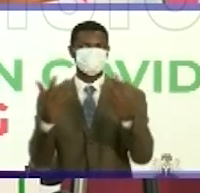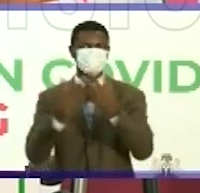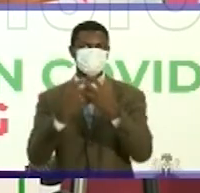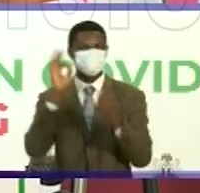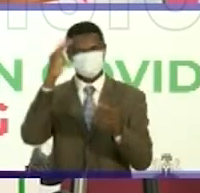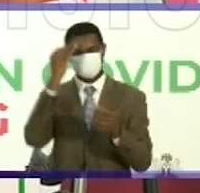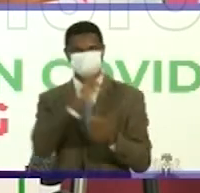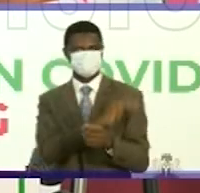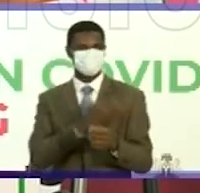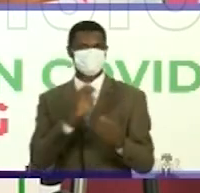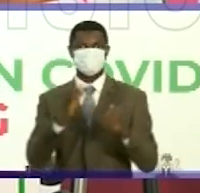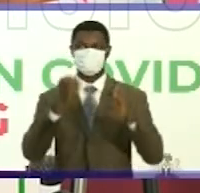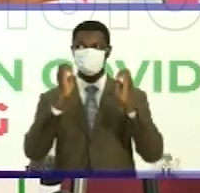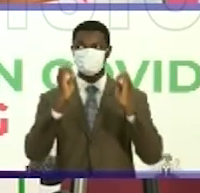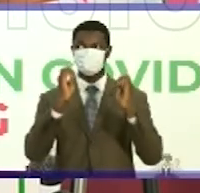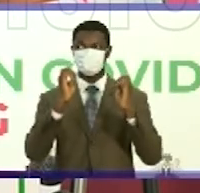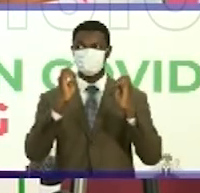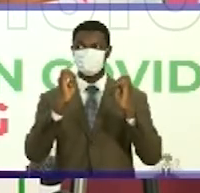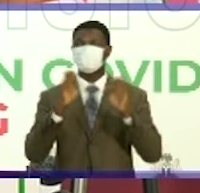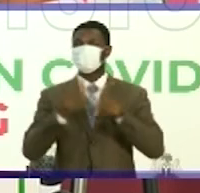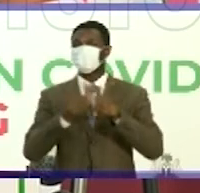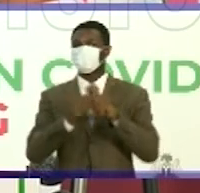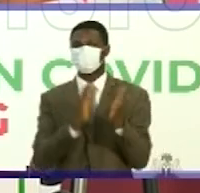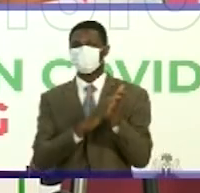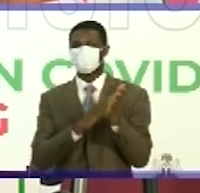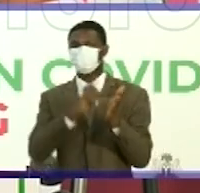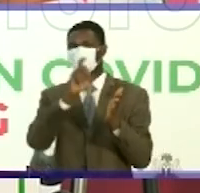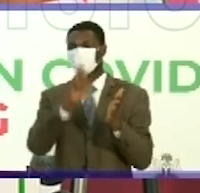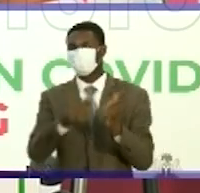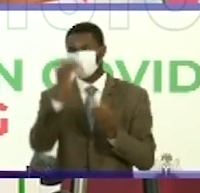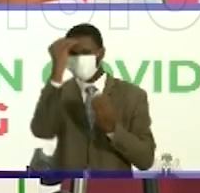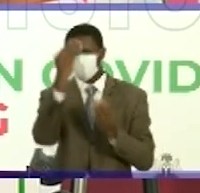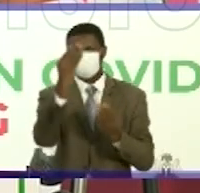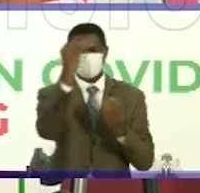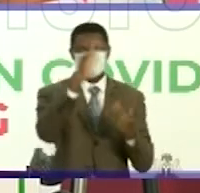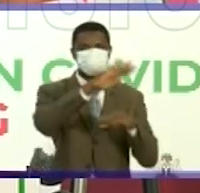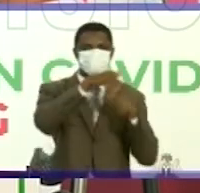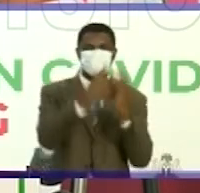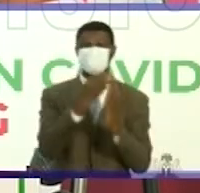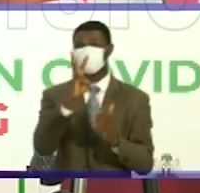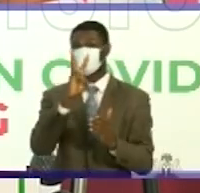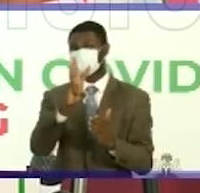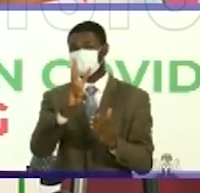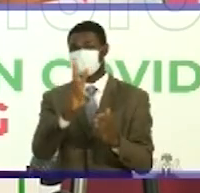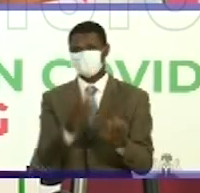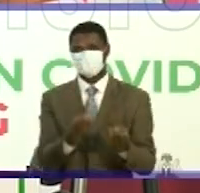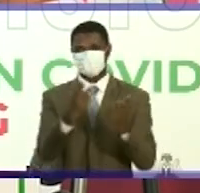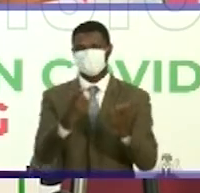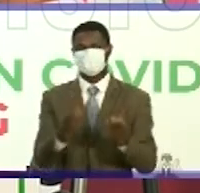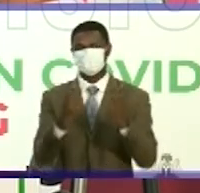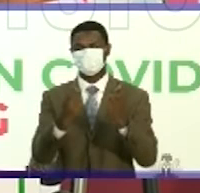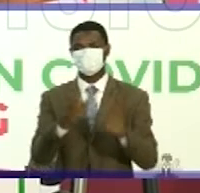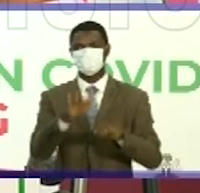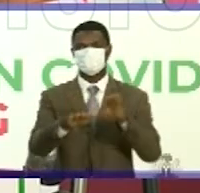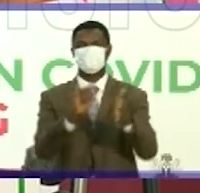Education. However, schools must comply with the 6 recommended steps and required measures